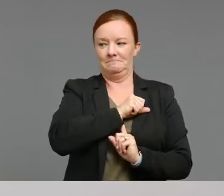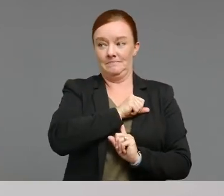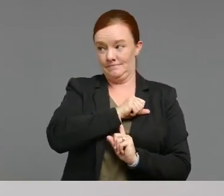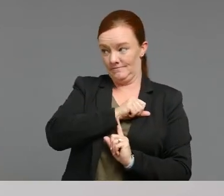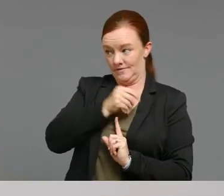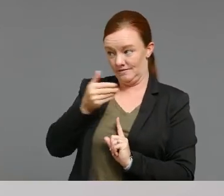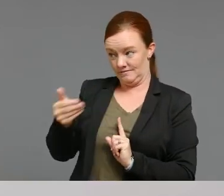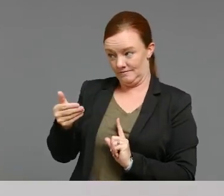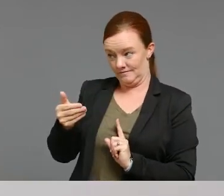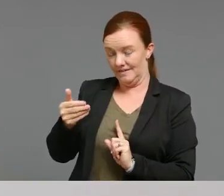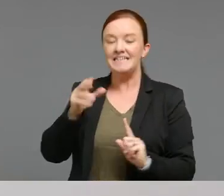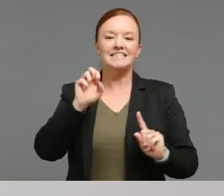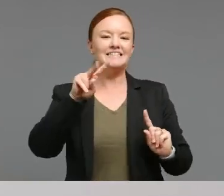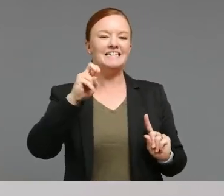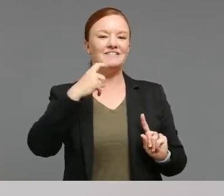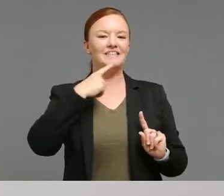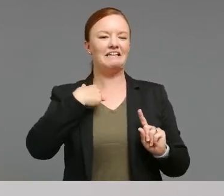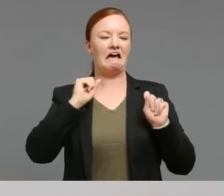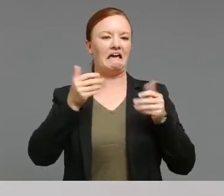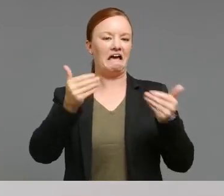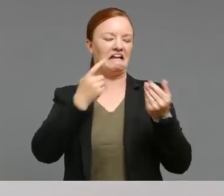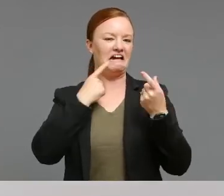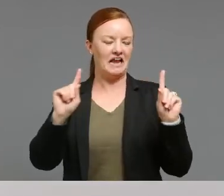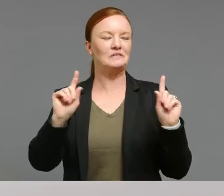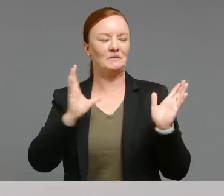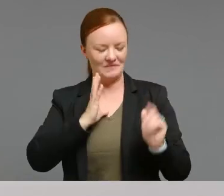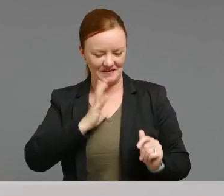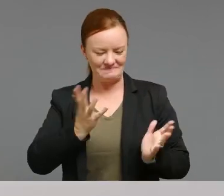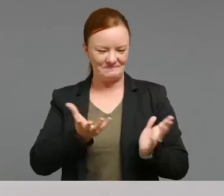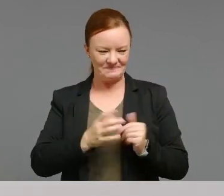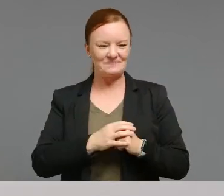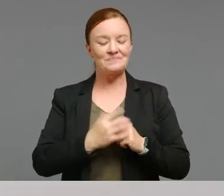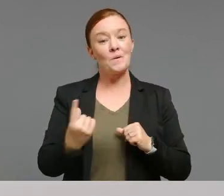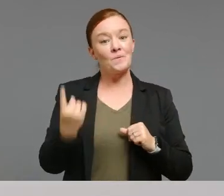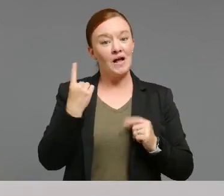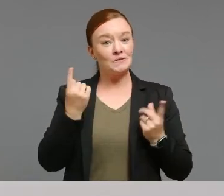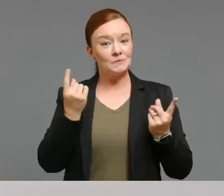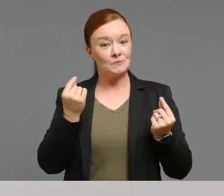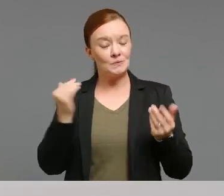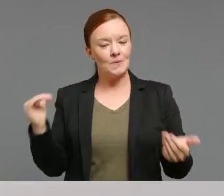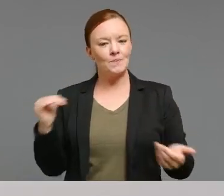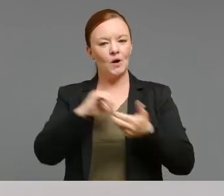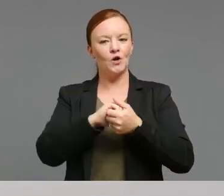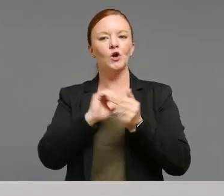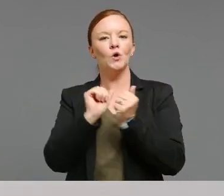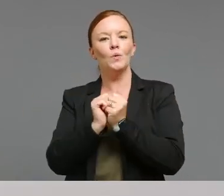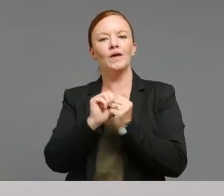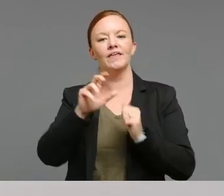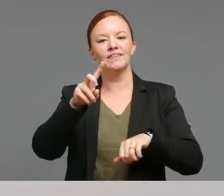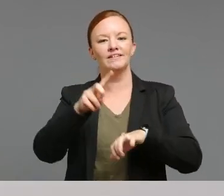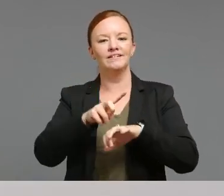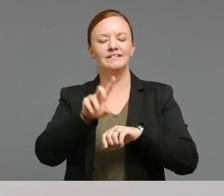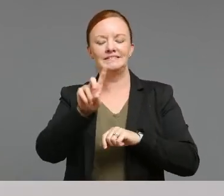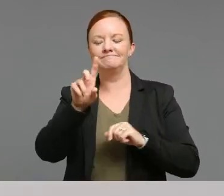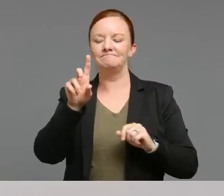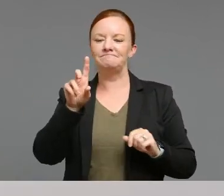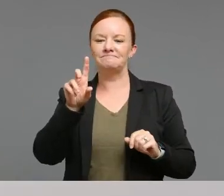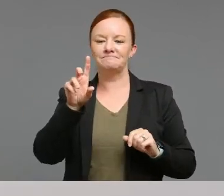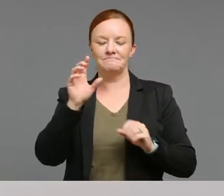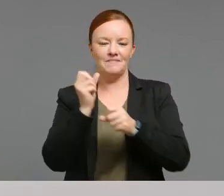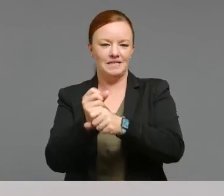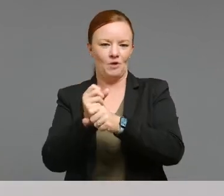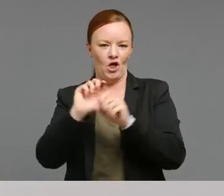yeah. It's fine. Okay, Steve's telling me that it's fine. So one of the things that we're doing is we're partnering with the Diamondbacks to offer